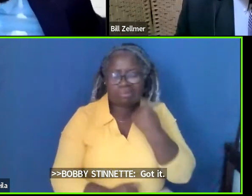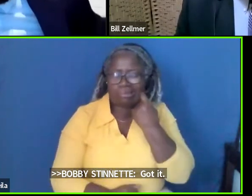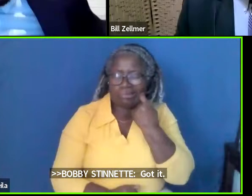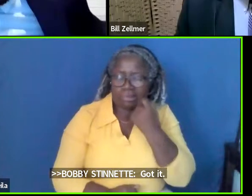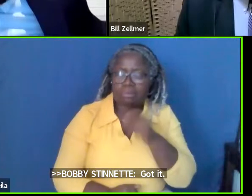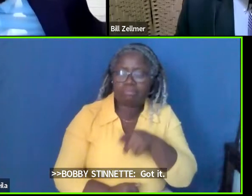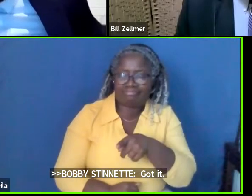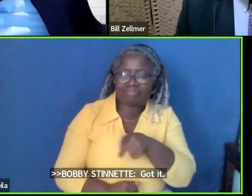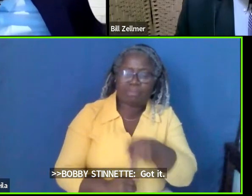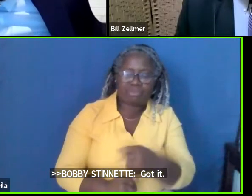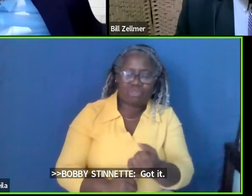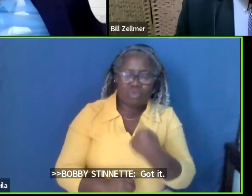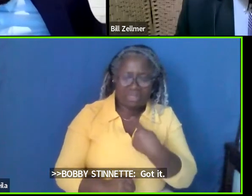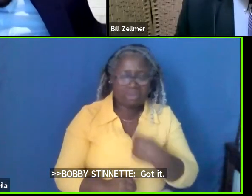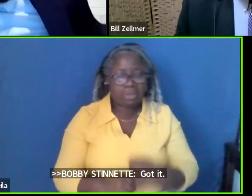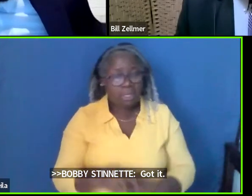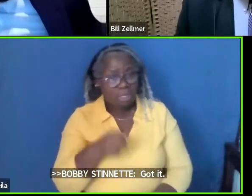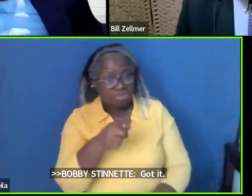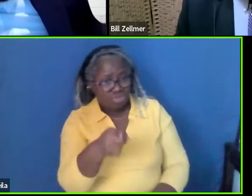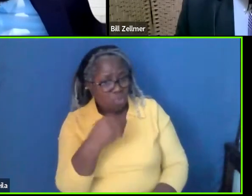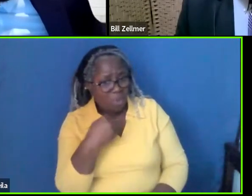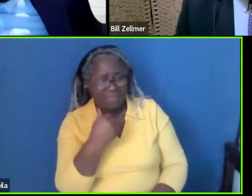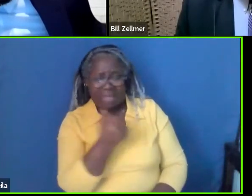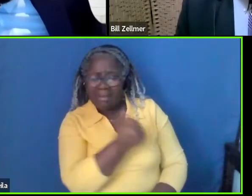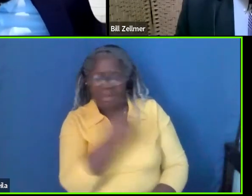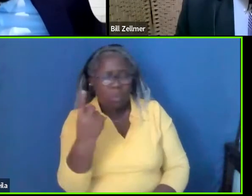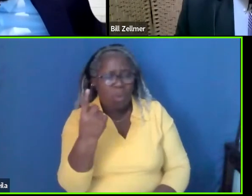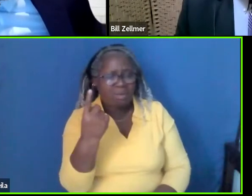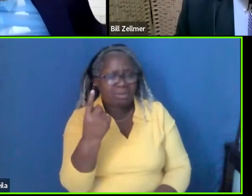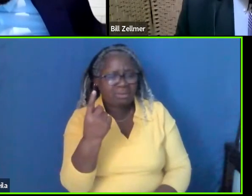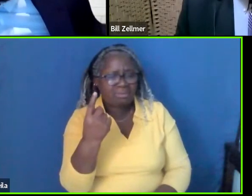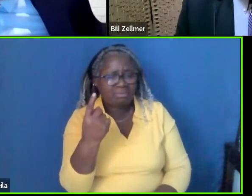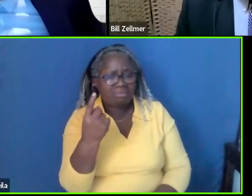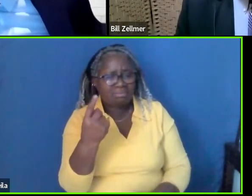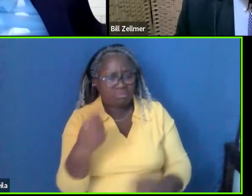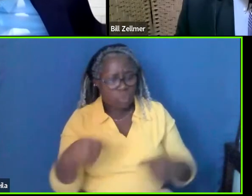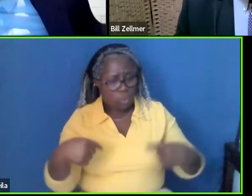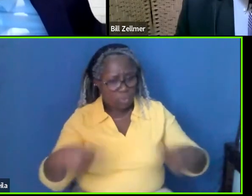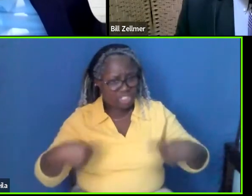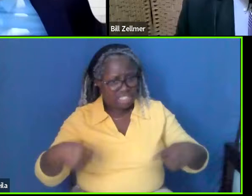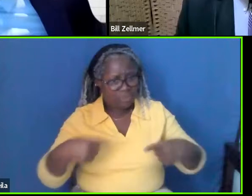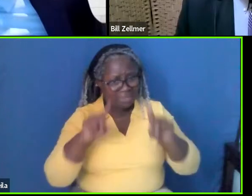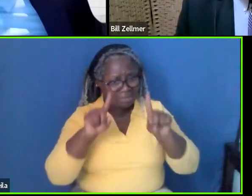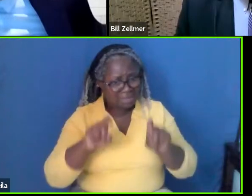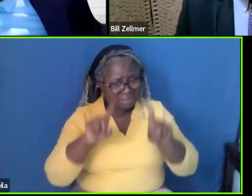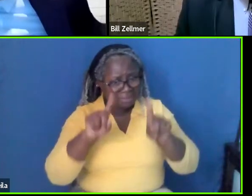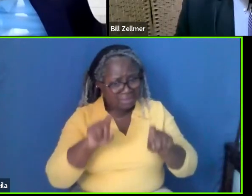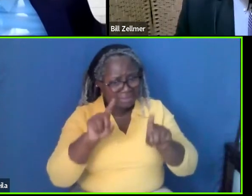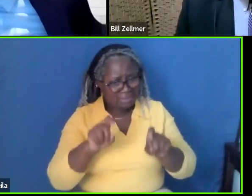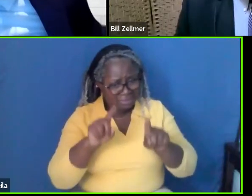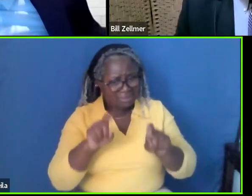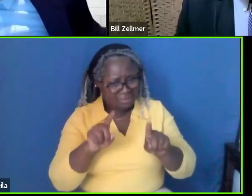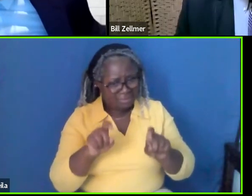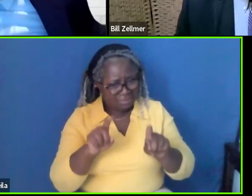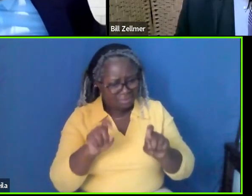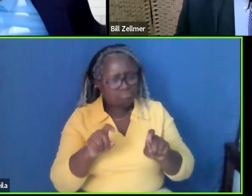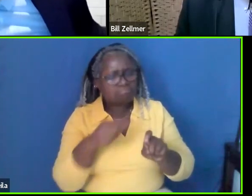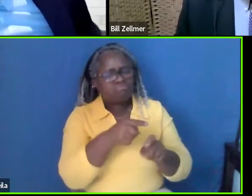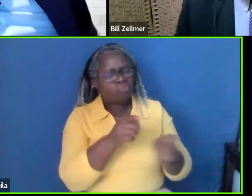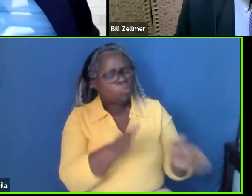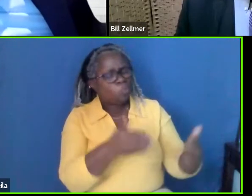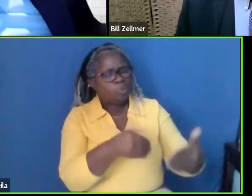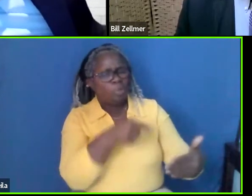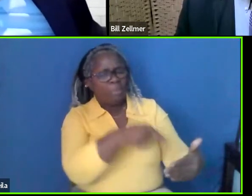test usability of the hospital rooms? And sometimes the rooms are still not very user-friendly.